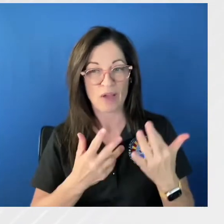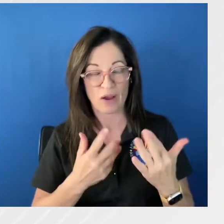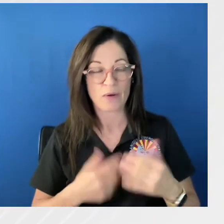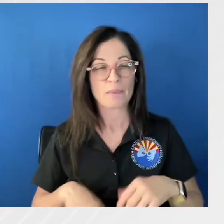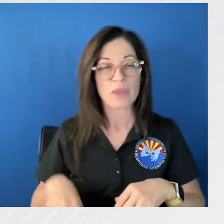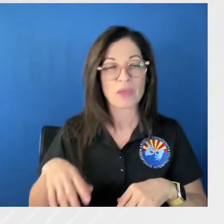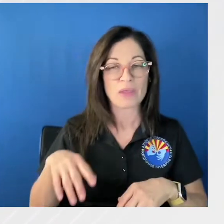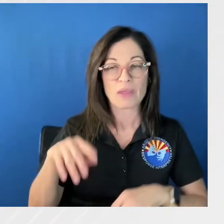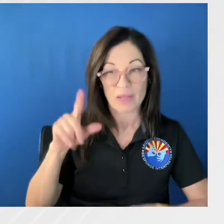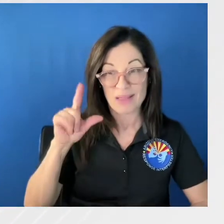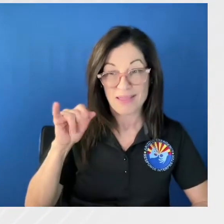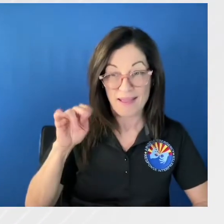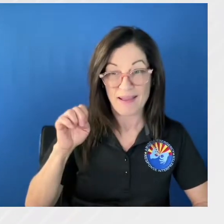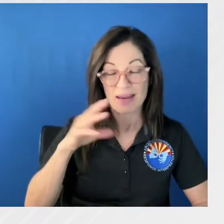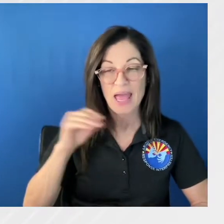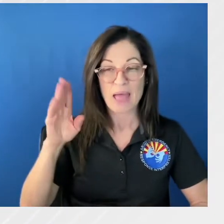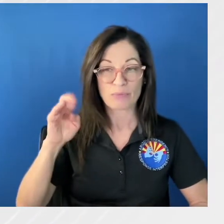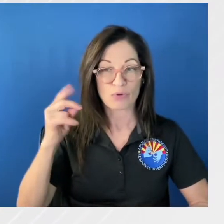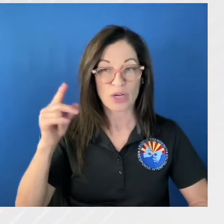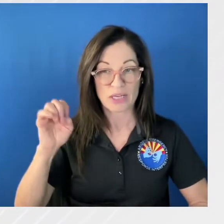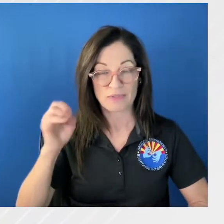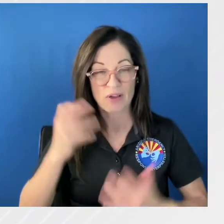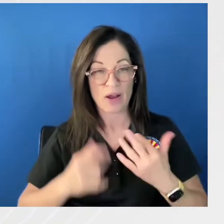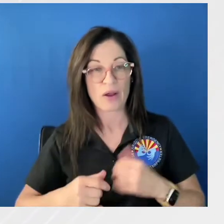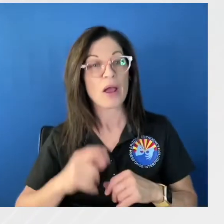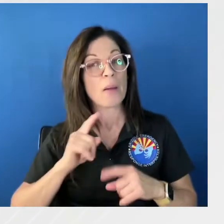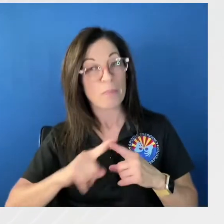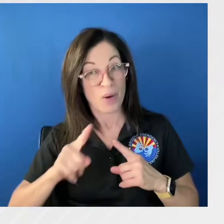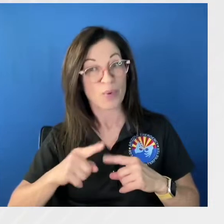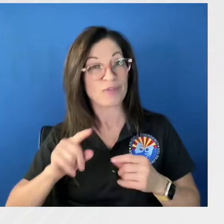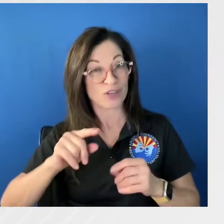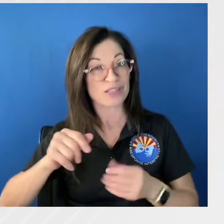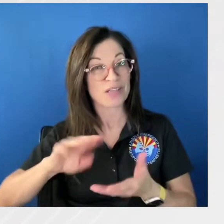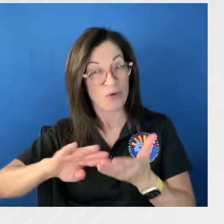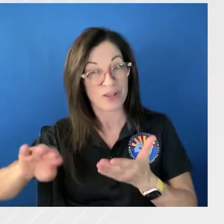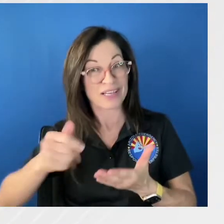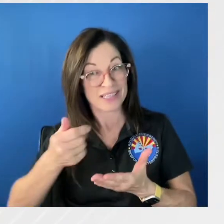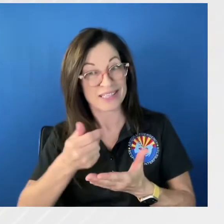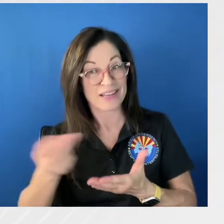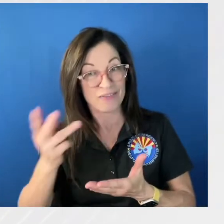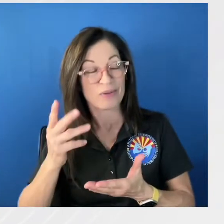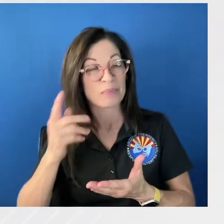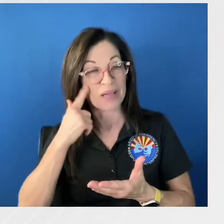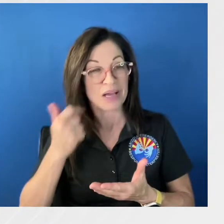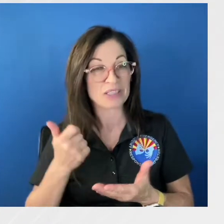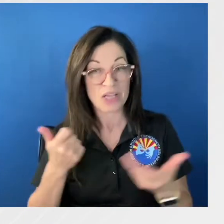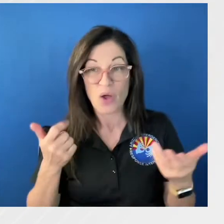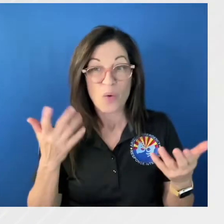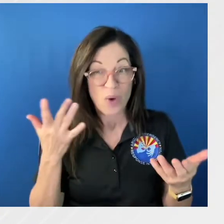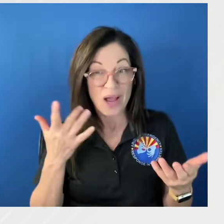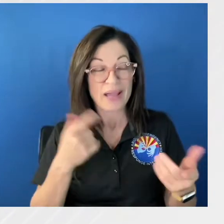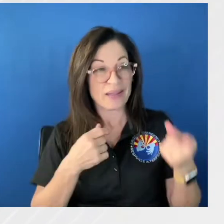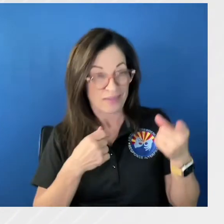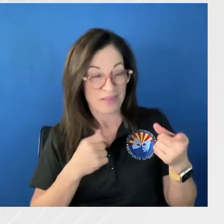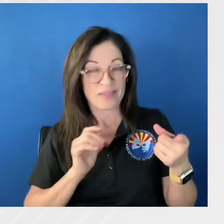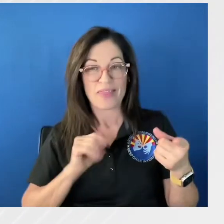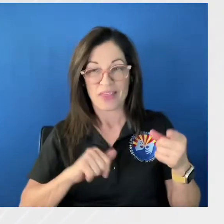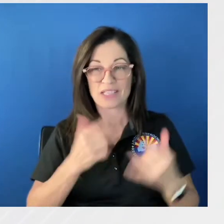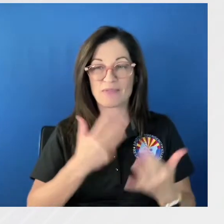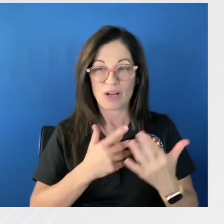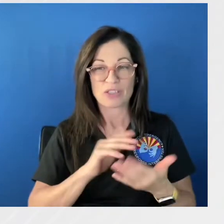seen, the fire behavior, knock on wood, is starting to get control and a number of things that are going on